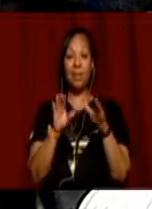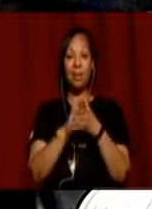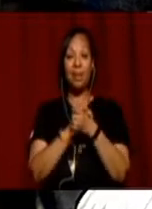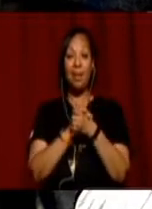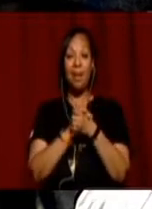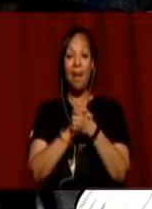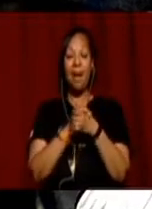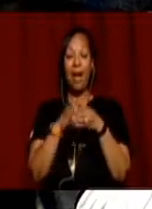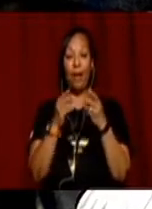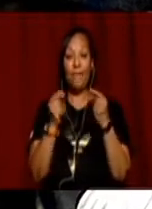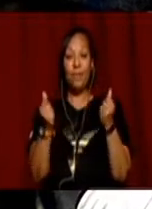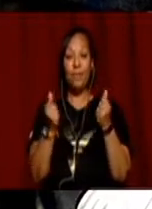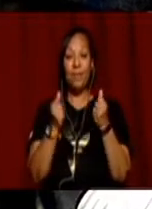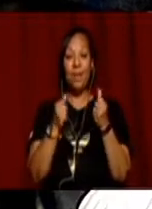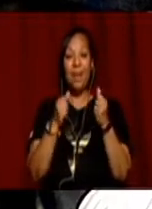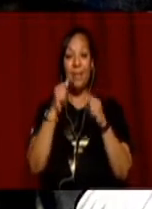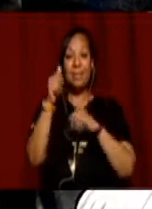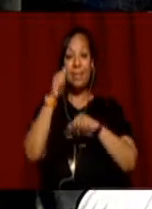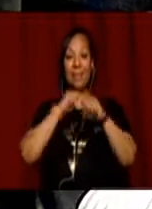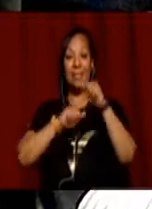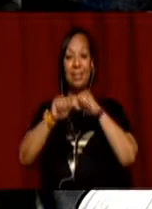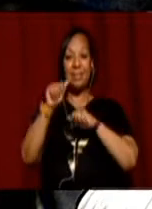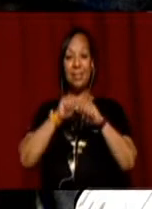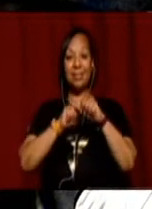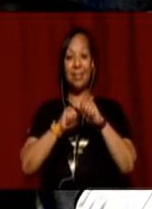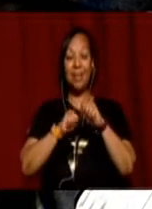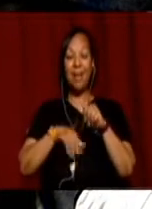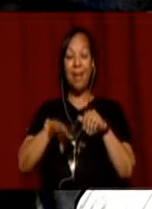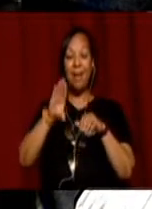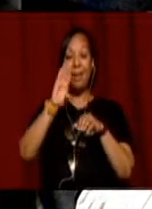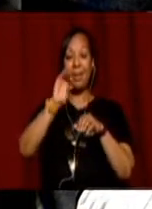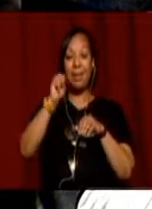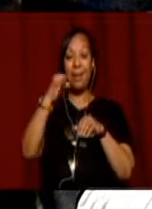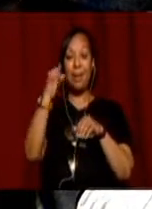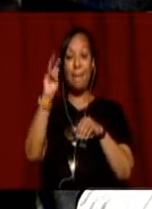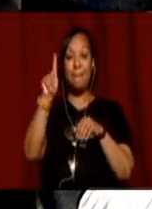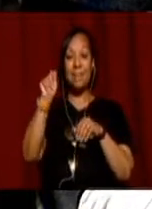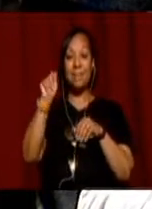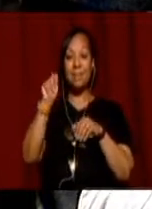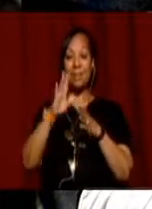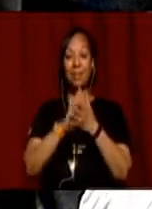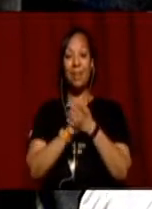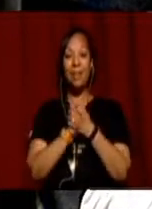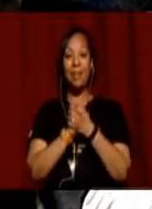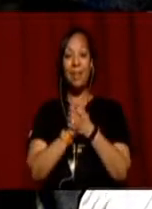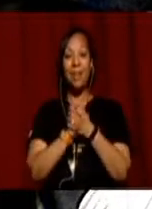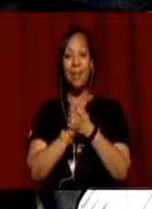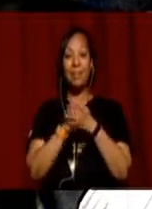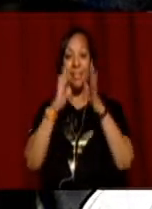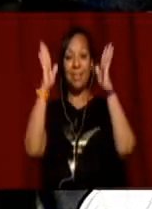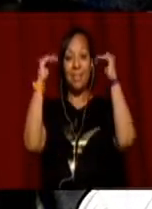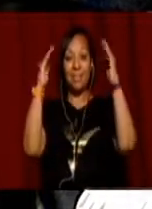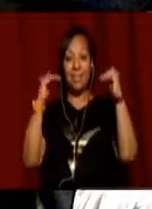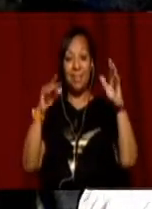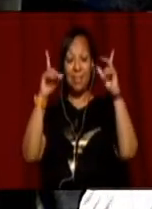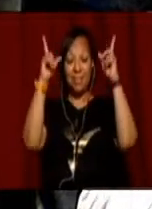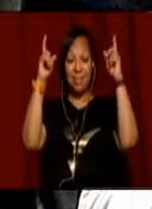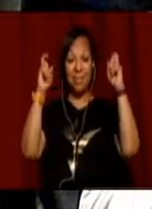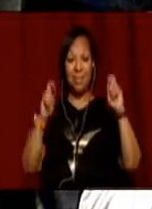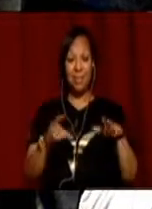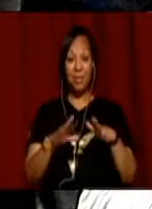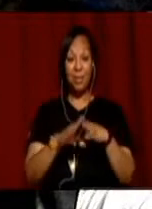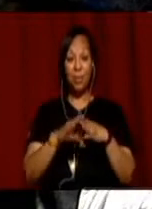a few scientists, an analytical chemist, and an environmental scientist take a look at the testing that were out there with me.